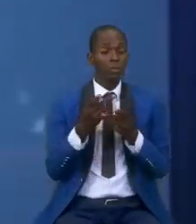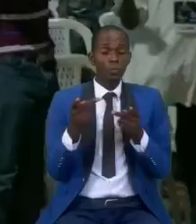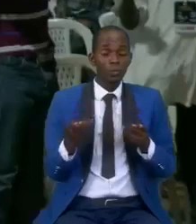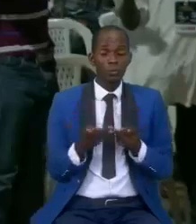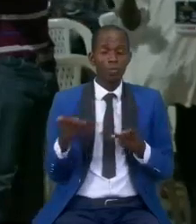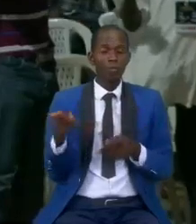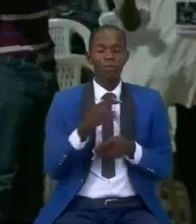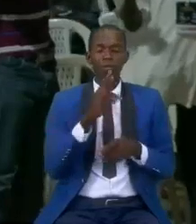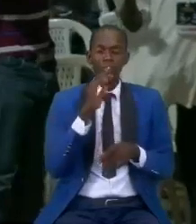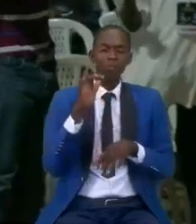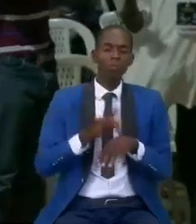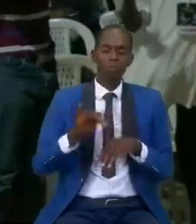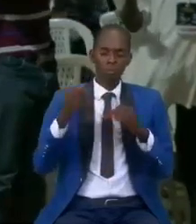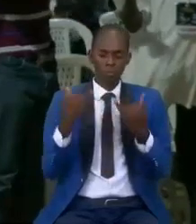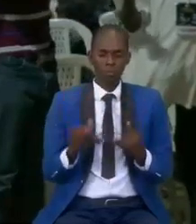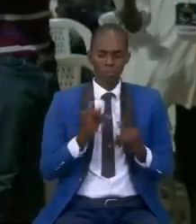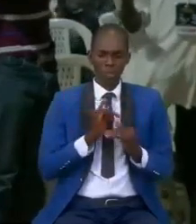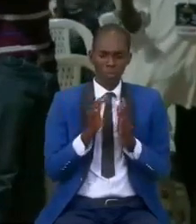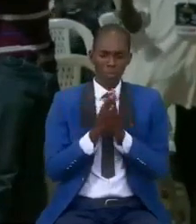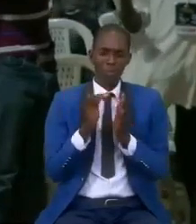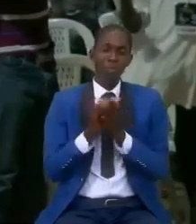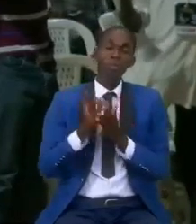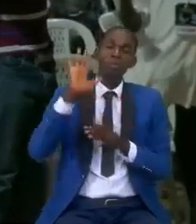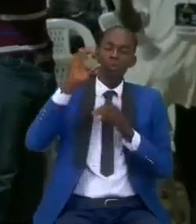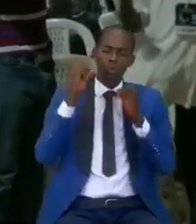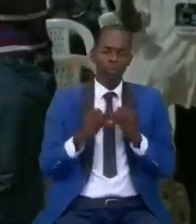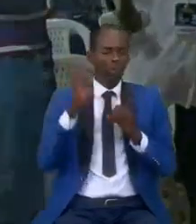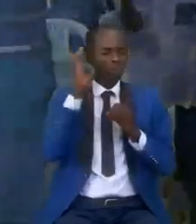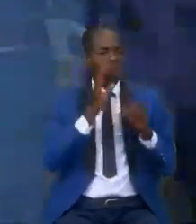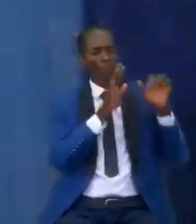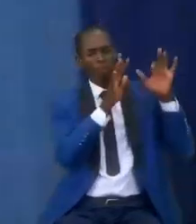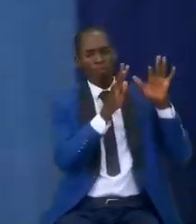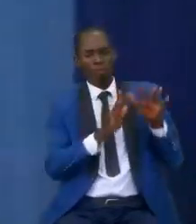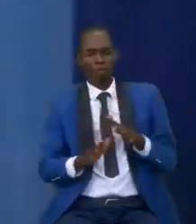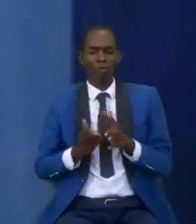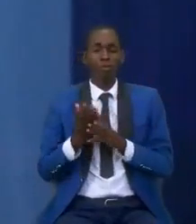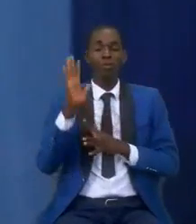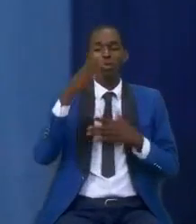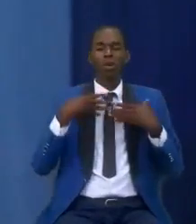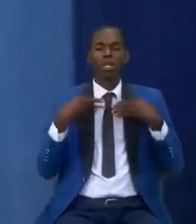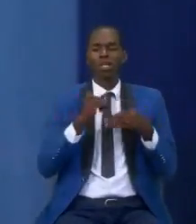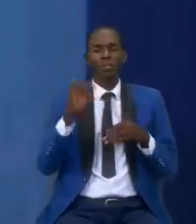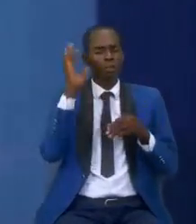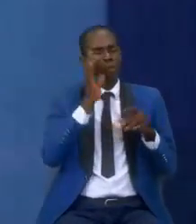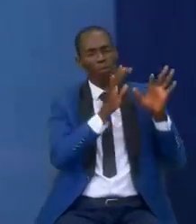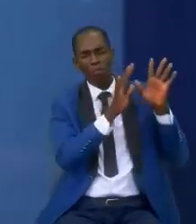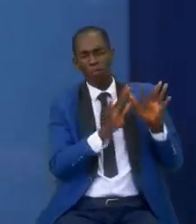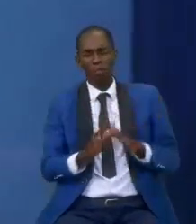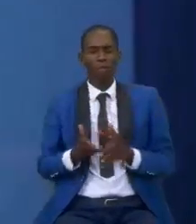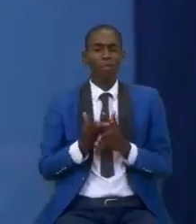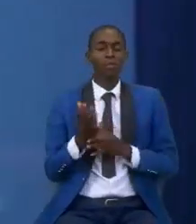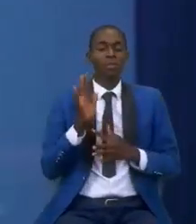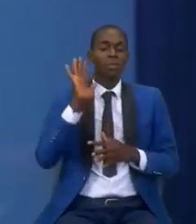through. Your healing will flow through. Your deliverance will flow through. Heal